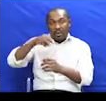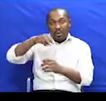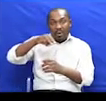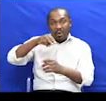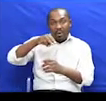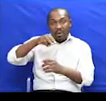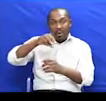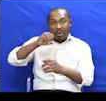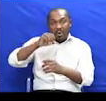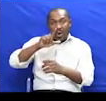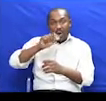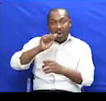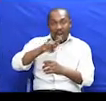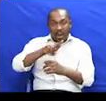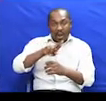hydrochloric acid